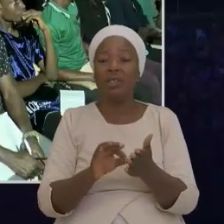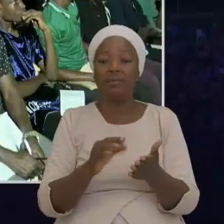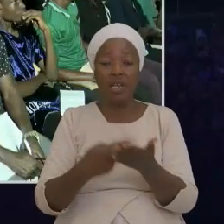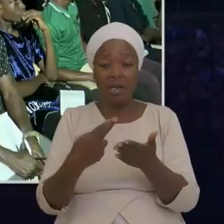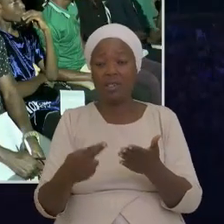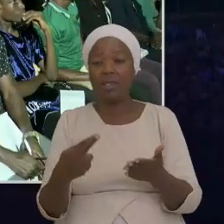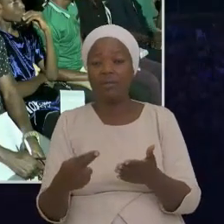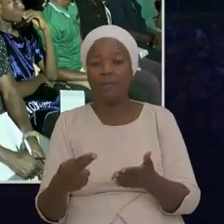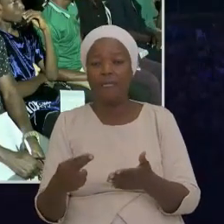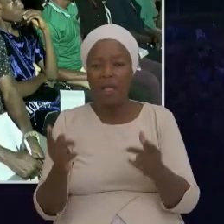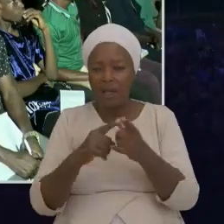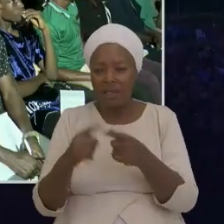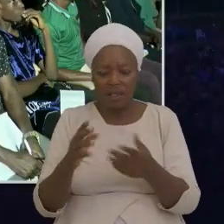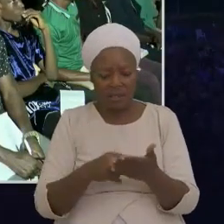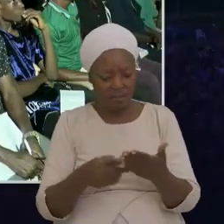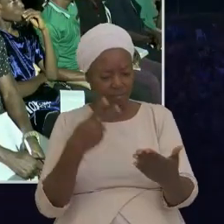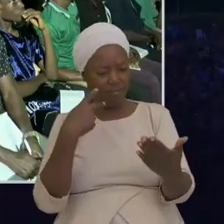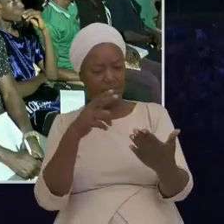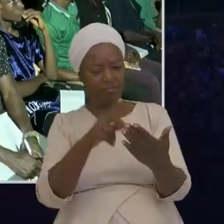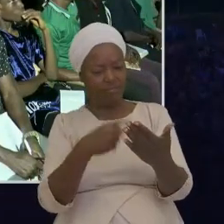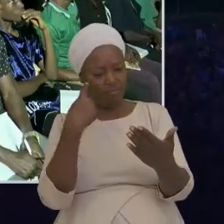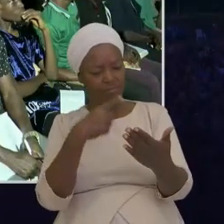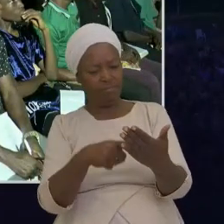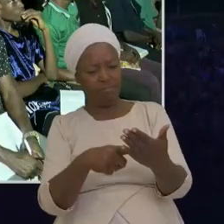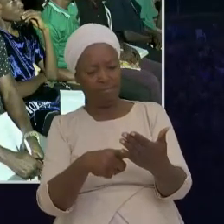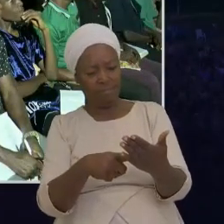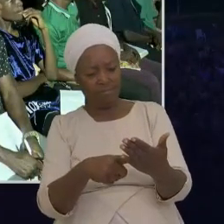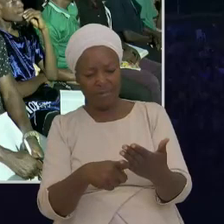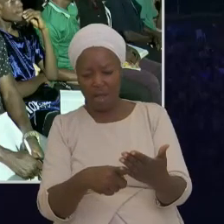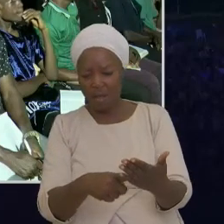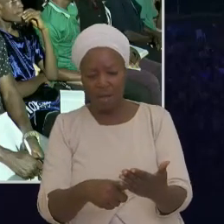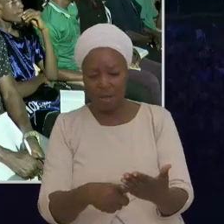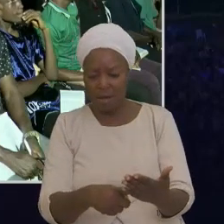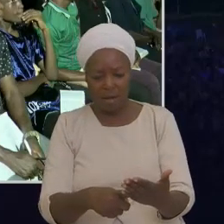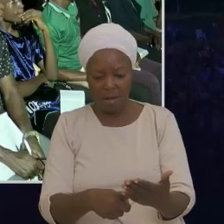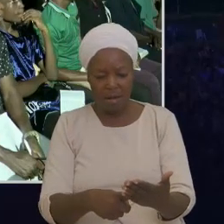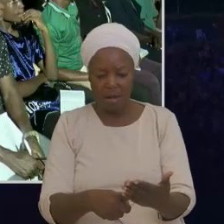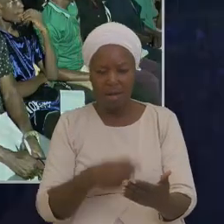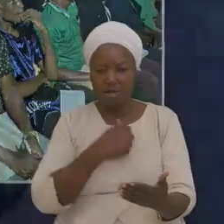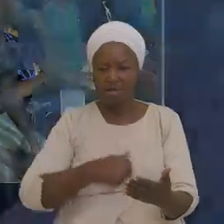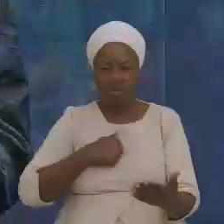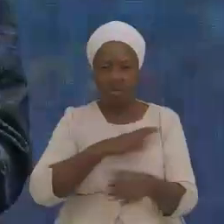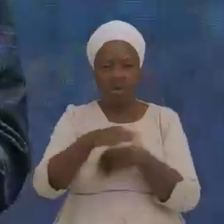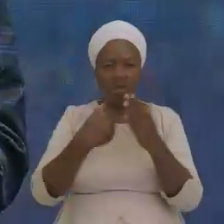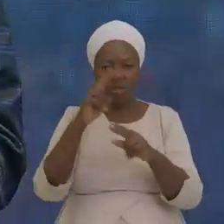And then they check up. They say, today we're sorry, all the seats are booked.